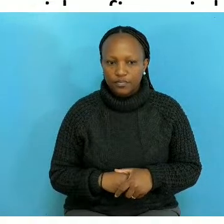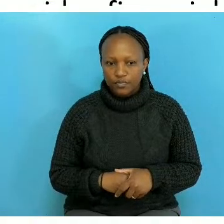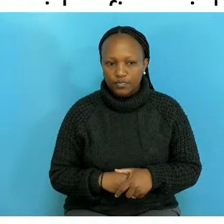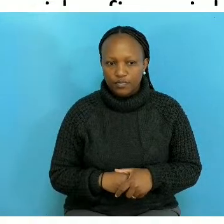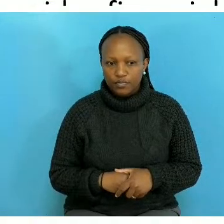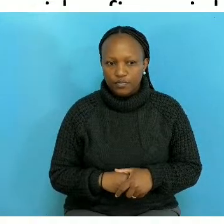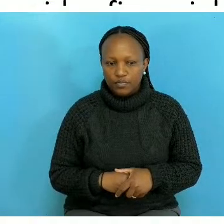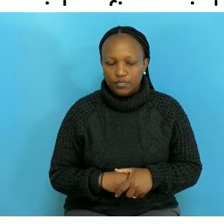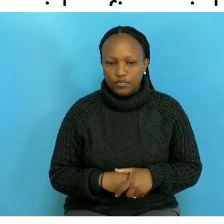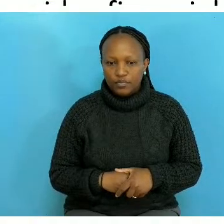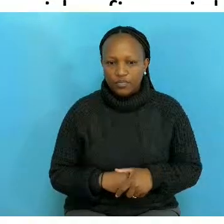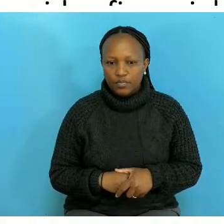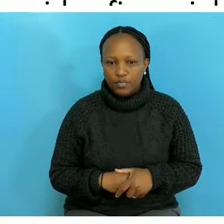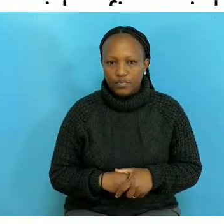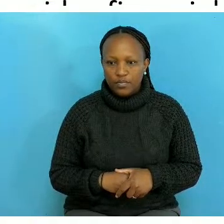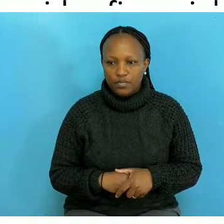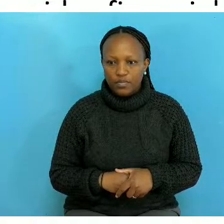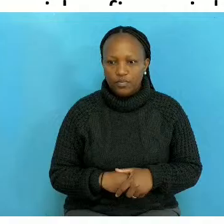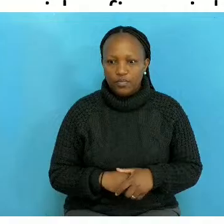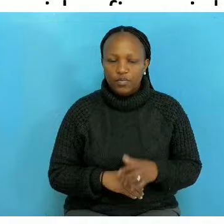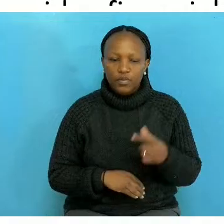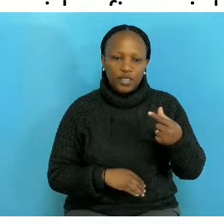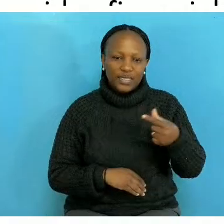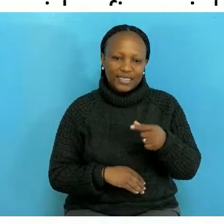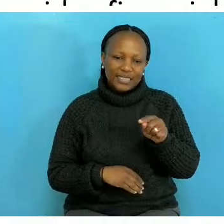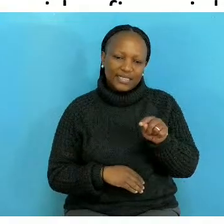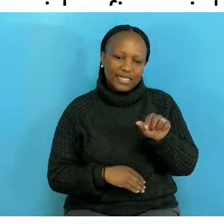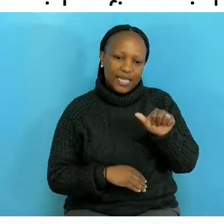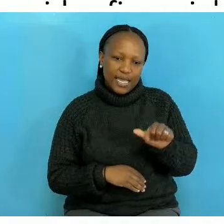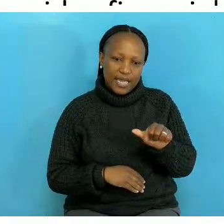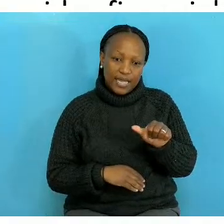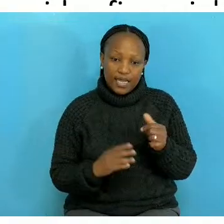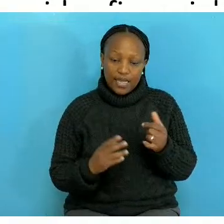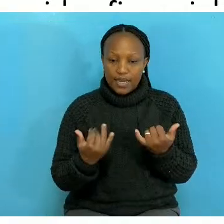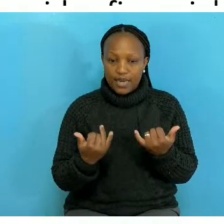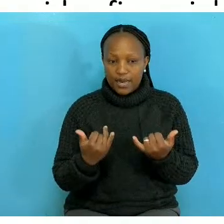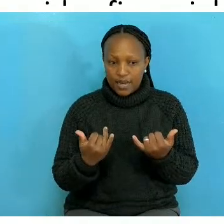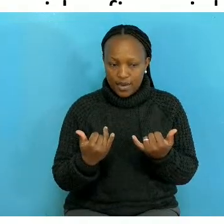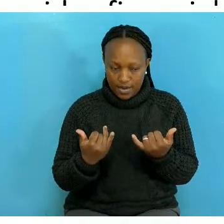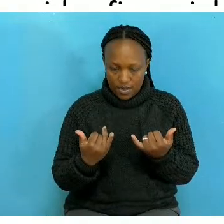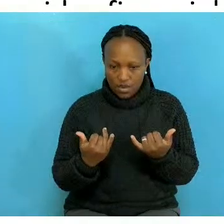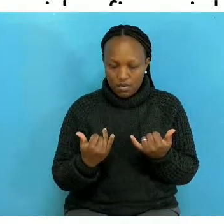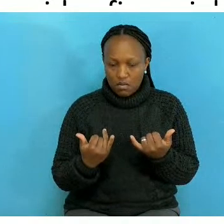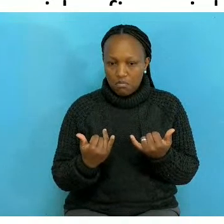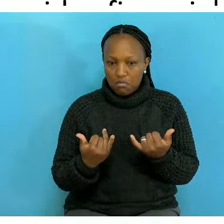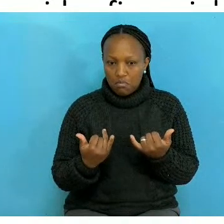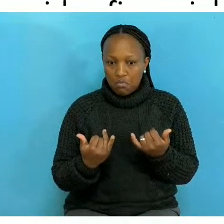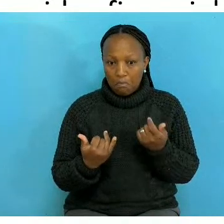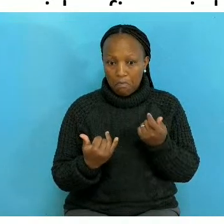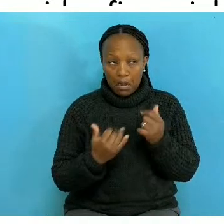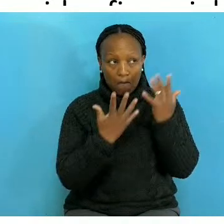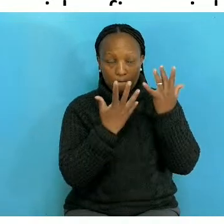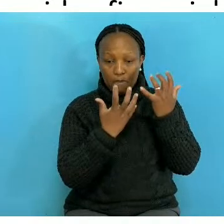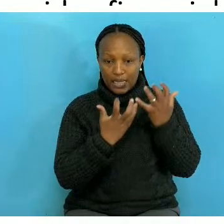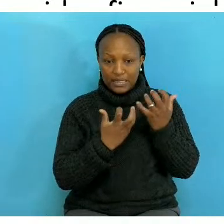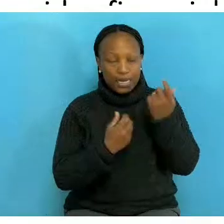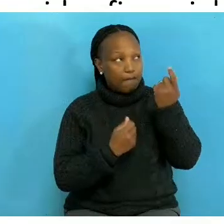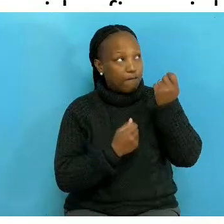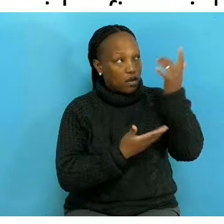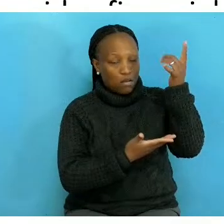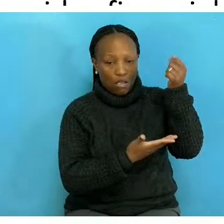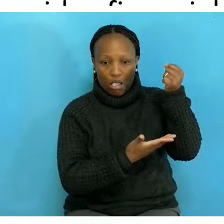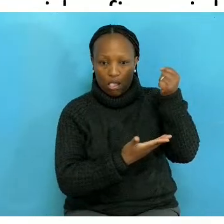The GTA currently is not allocated any specific budget